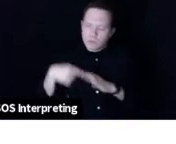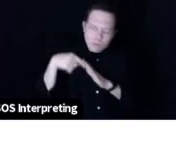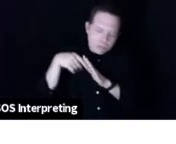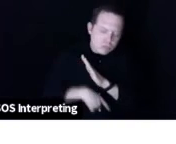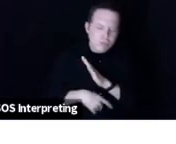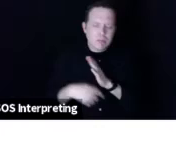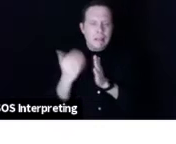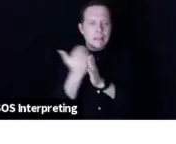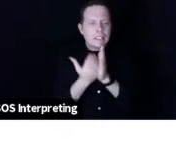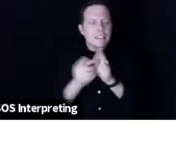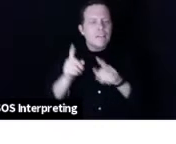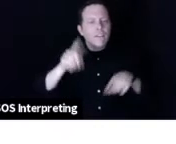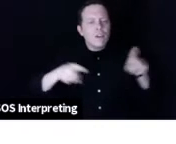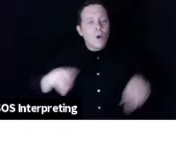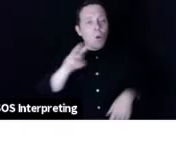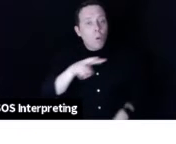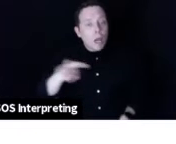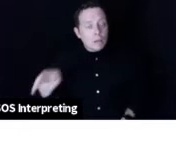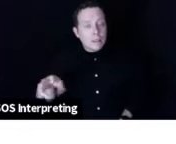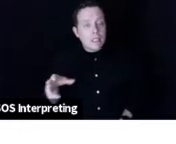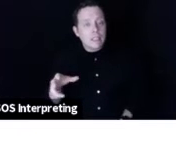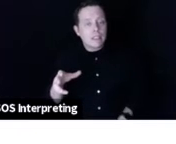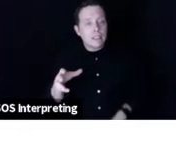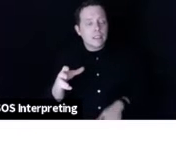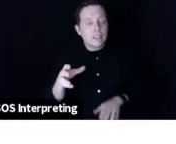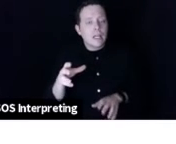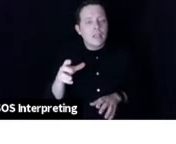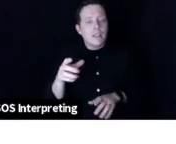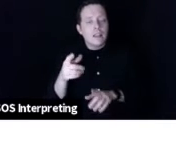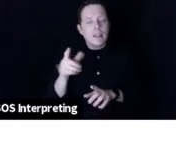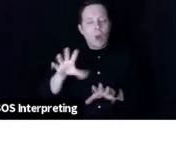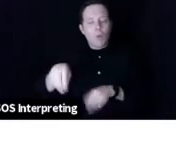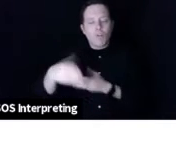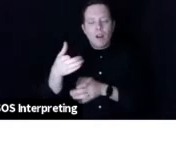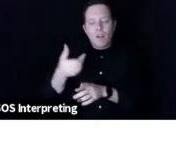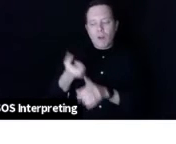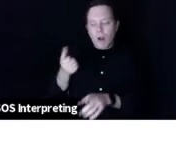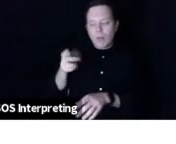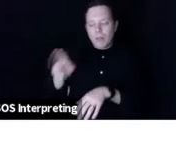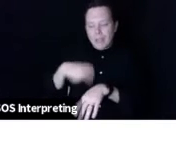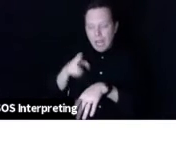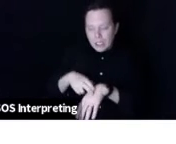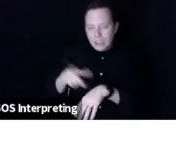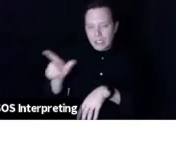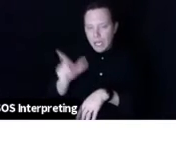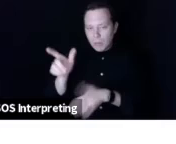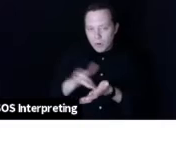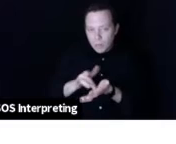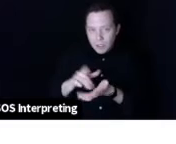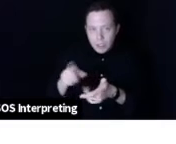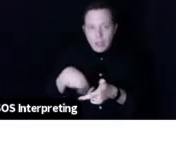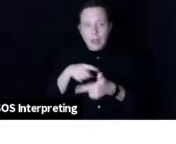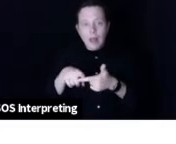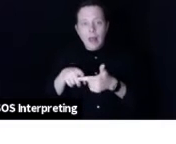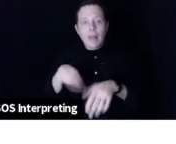that are provided by the National Library of Medicine, National Institutes of Health, Centers for Disease